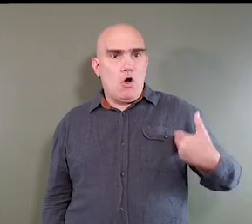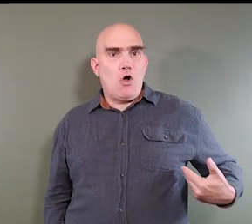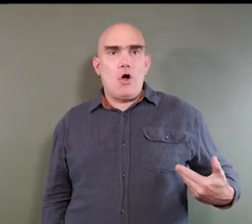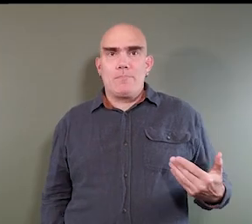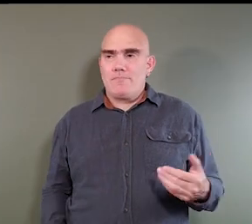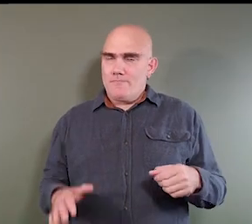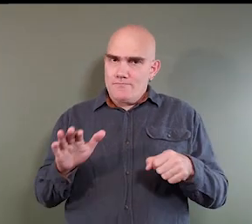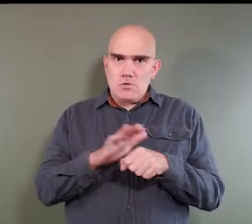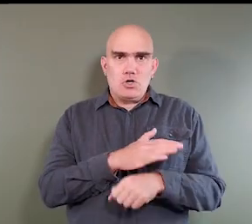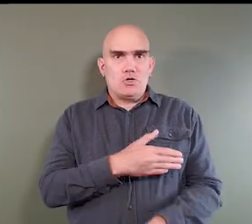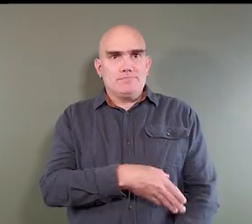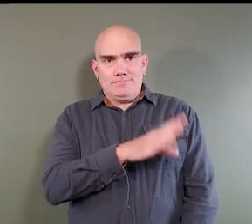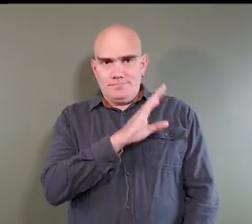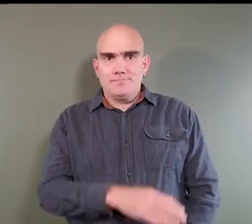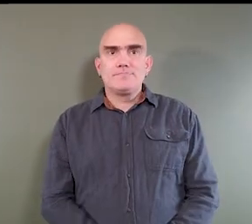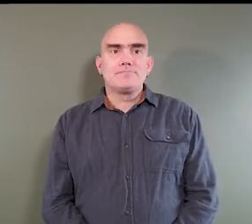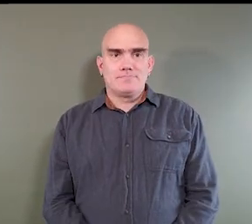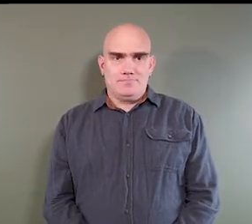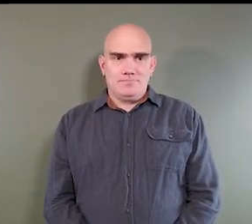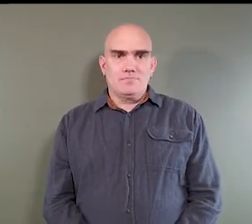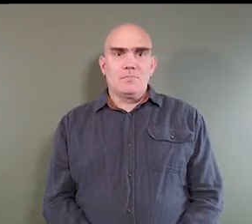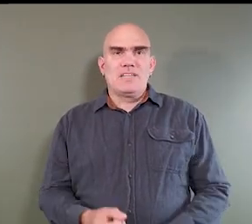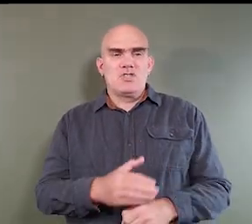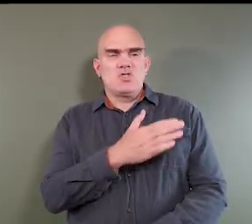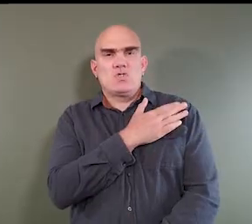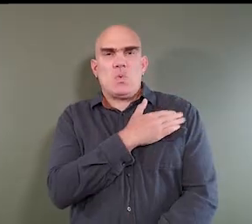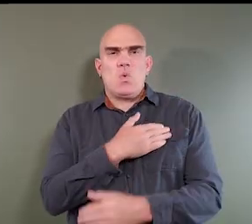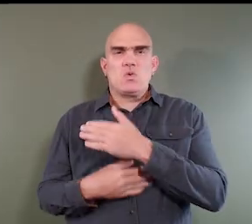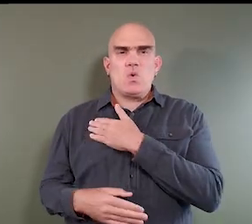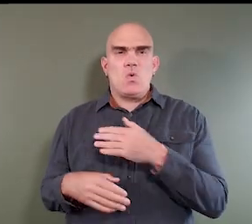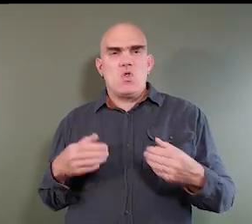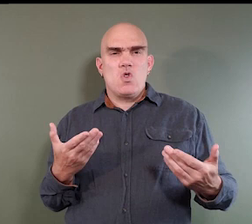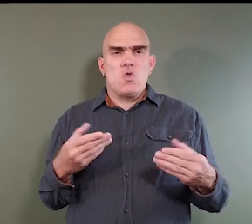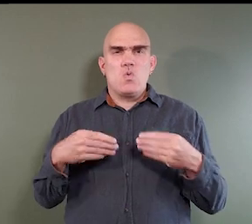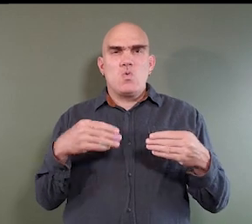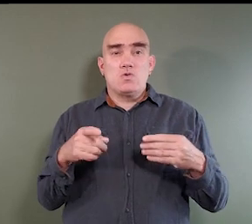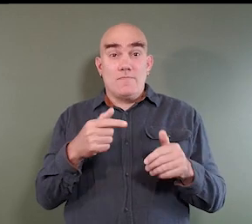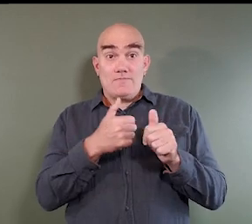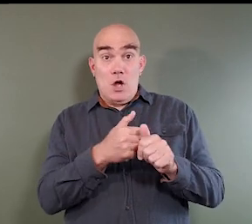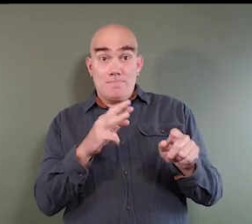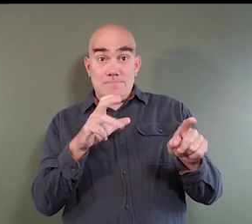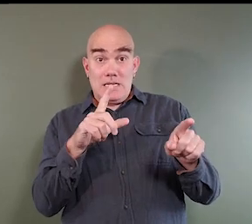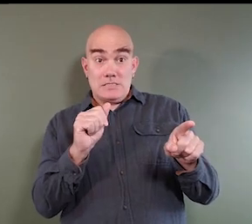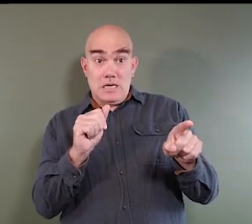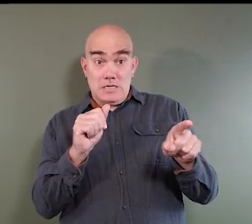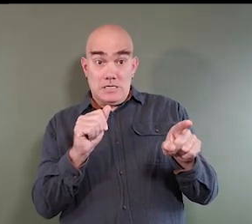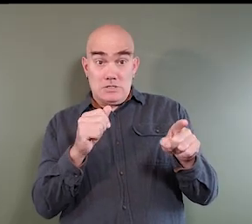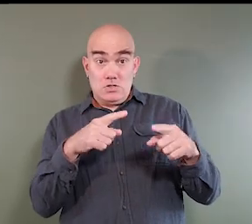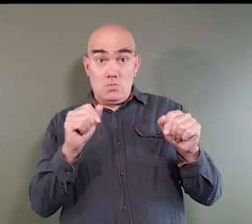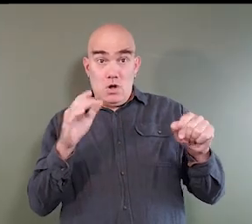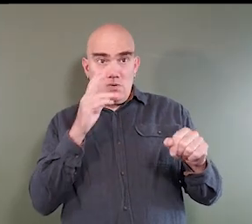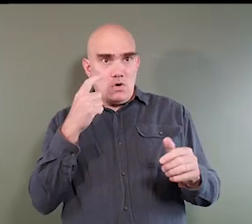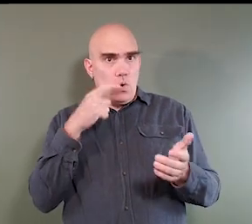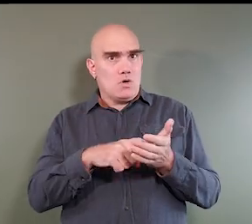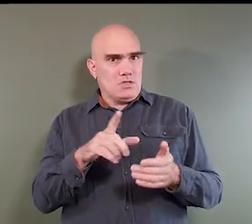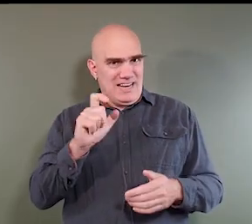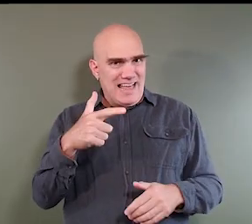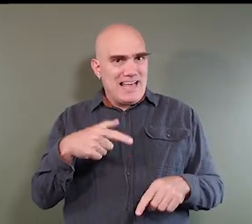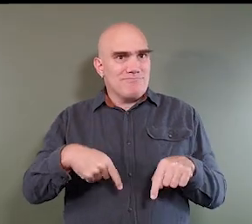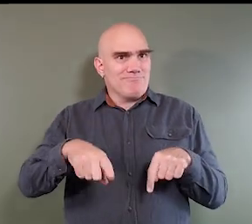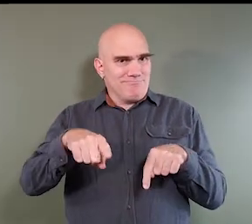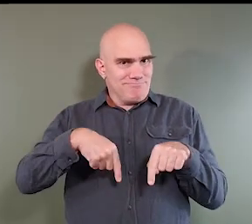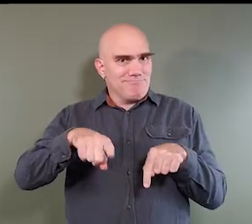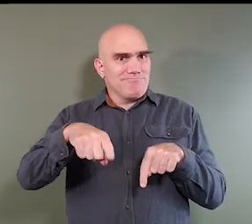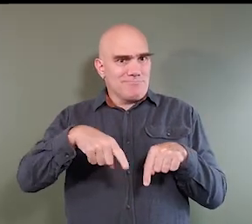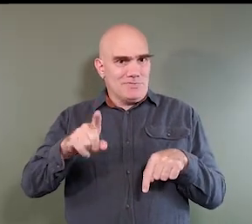swing. We're swinging our arm all the way, getting your shoulder loose. If you're following Marcela during this warm up, you will see she's kicking her